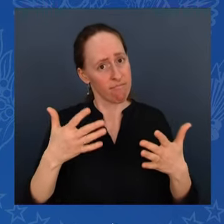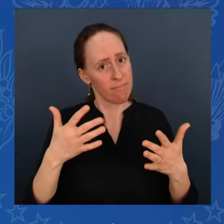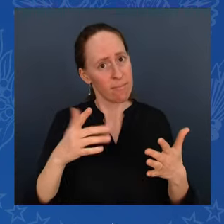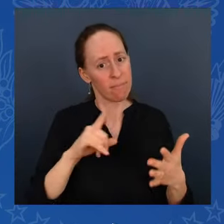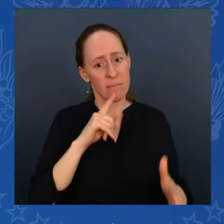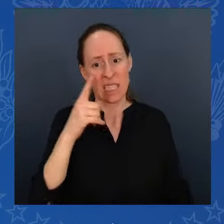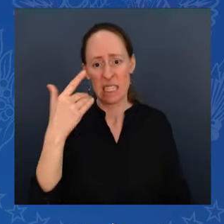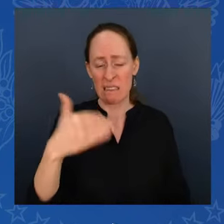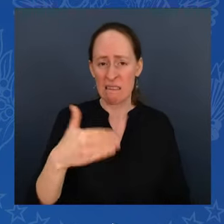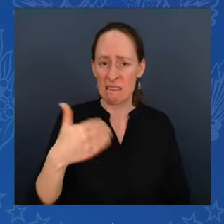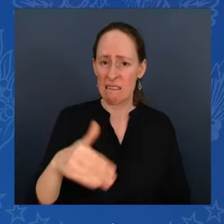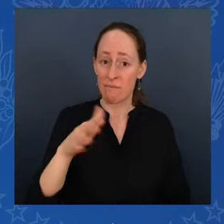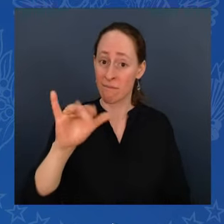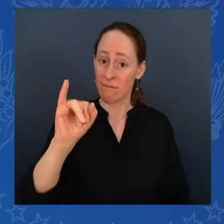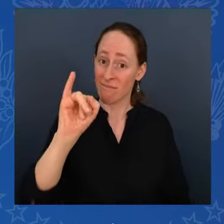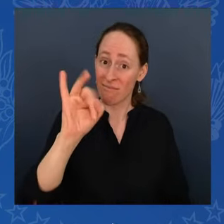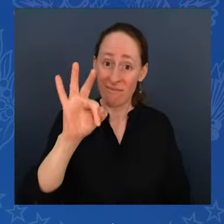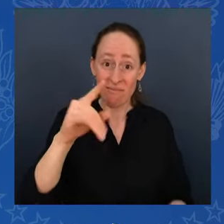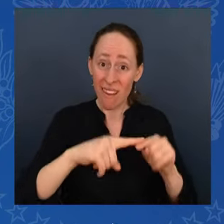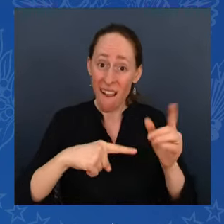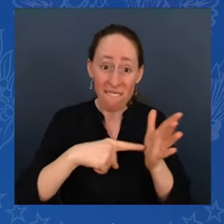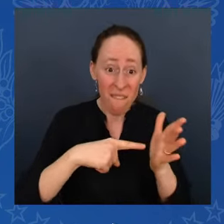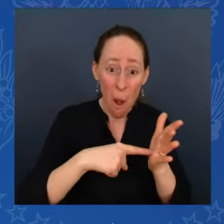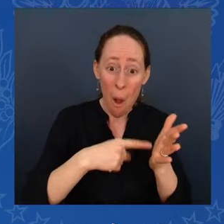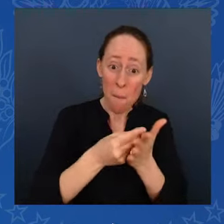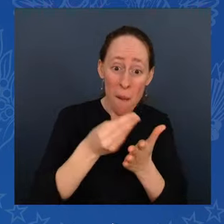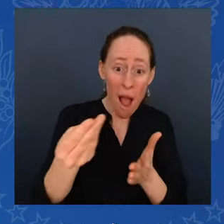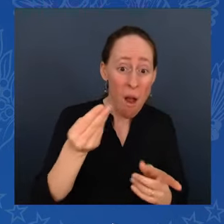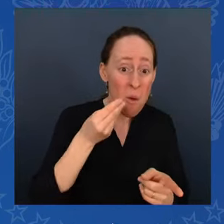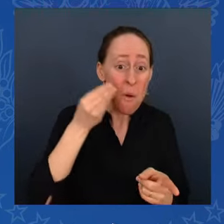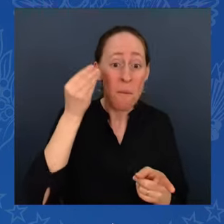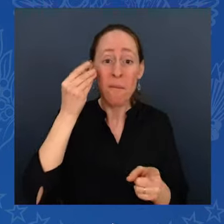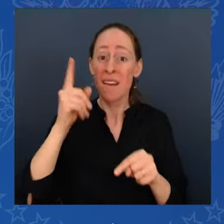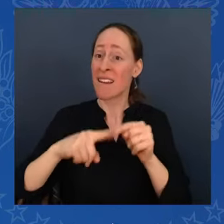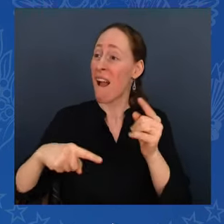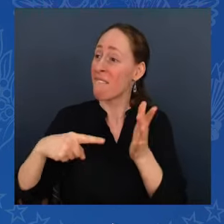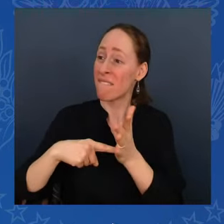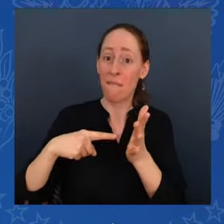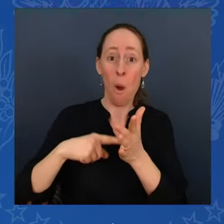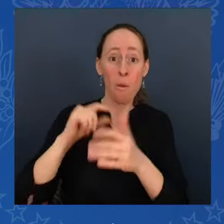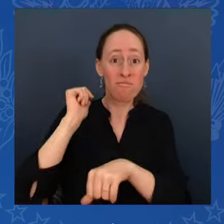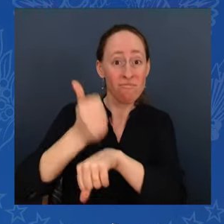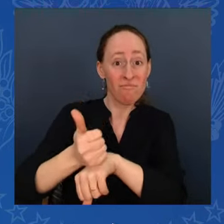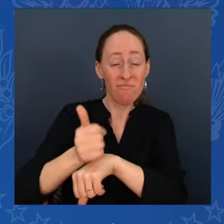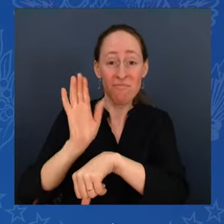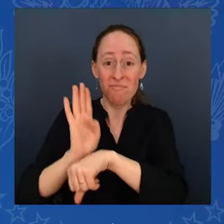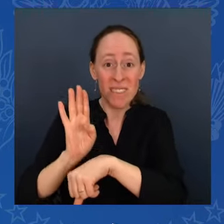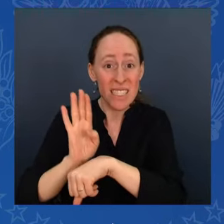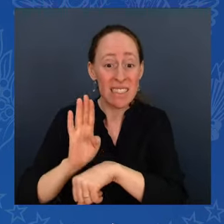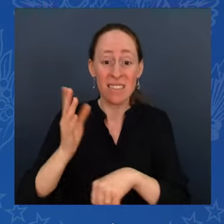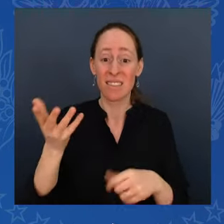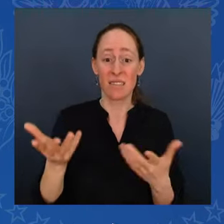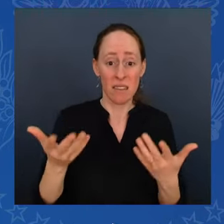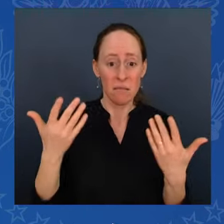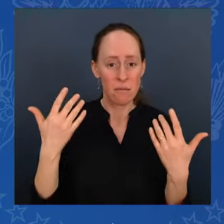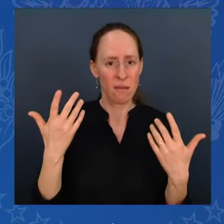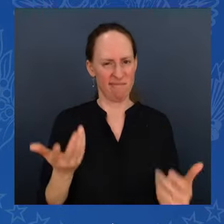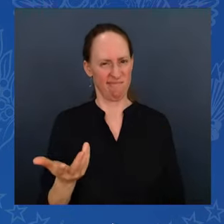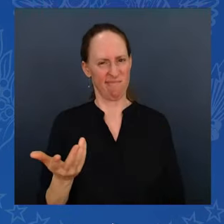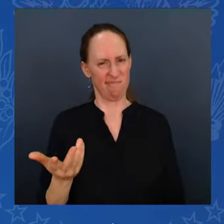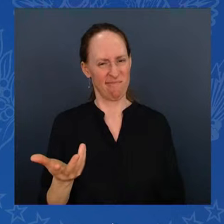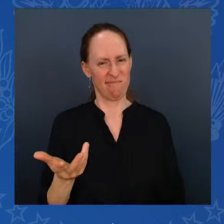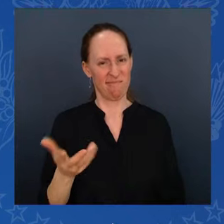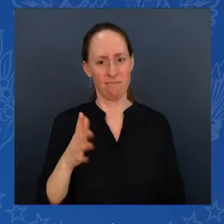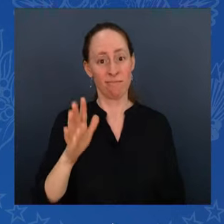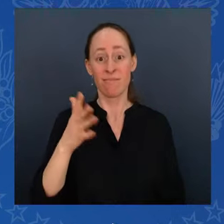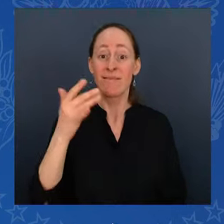home, start that small business, chase that career that you've been dreaming about for a long time. That's why early